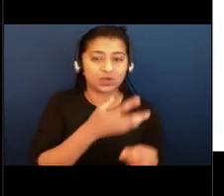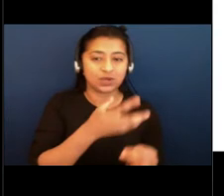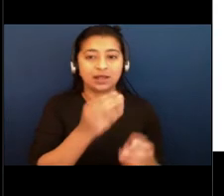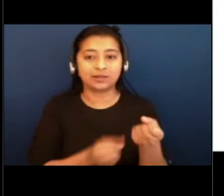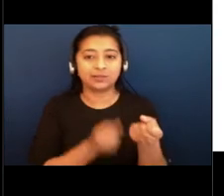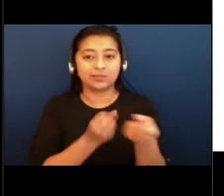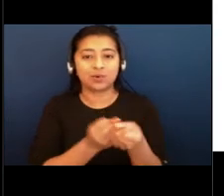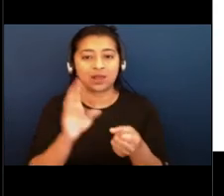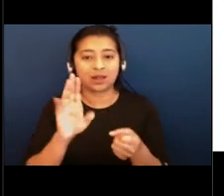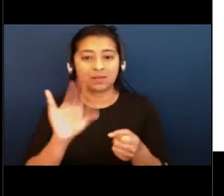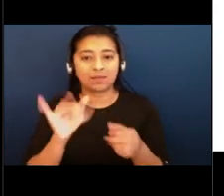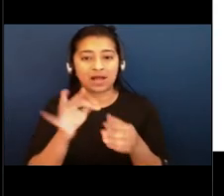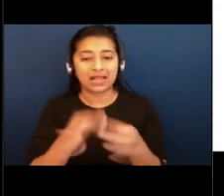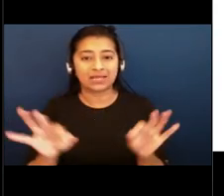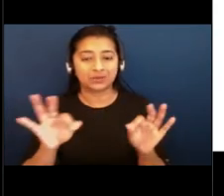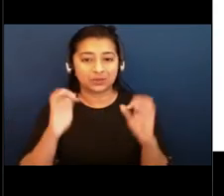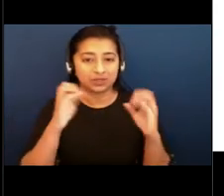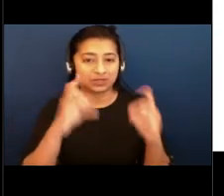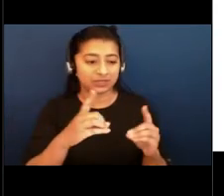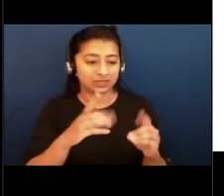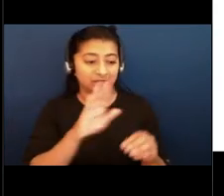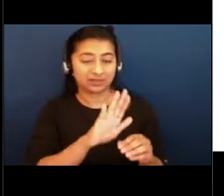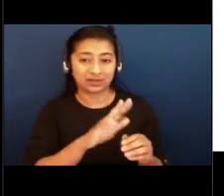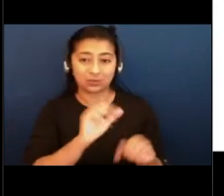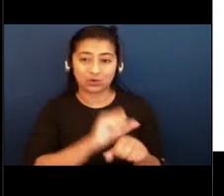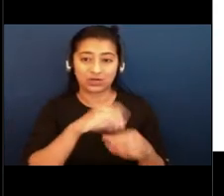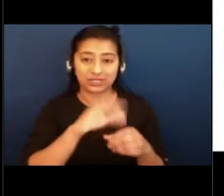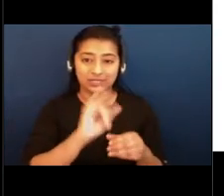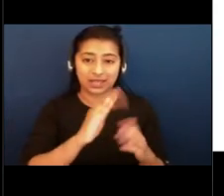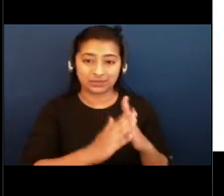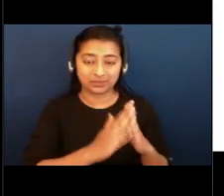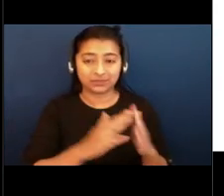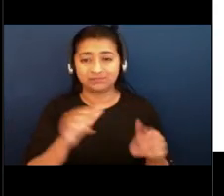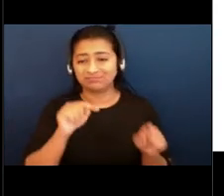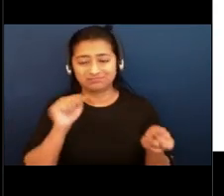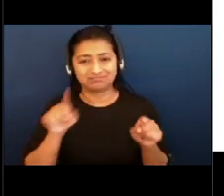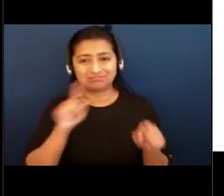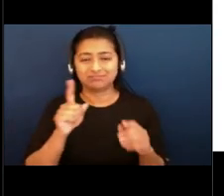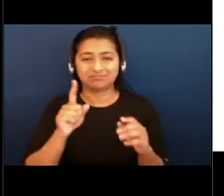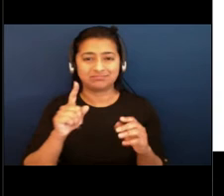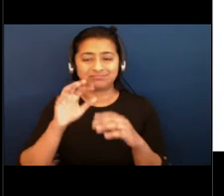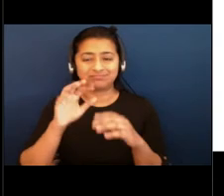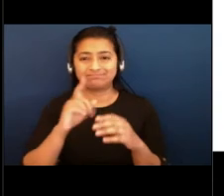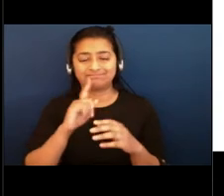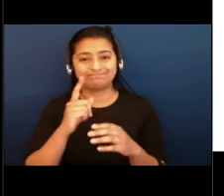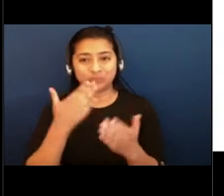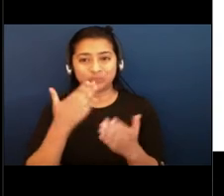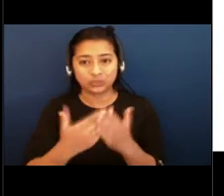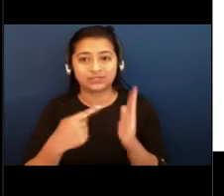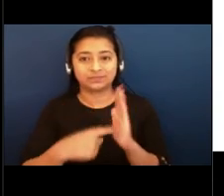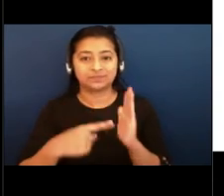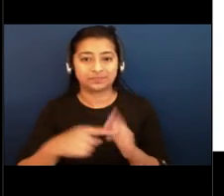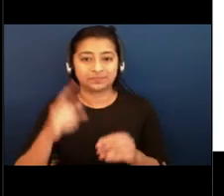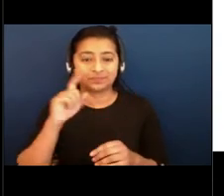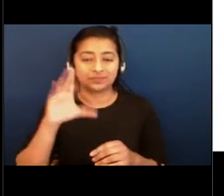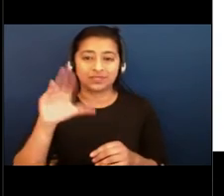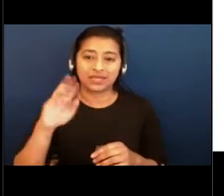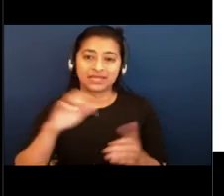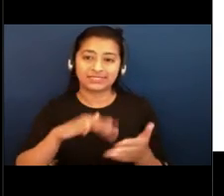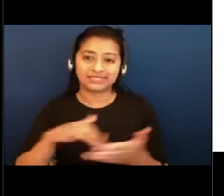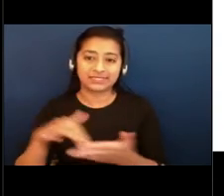bilingual education efforts in that community. So those are some really classic cases, case studies of language